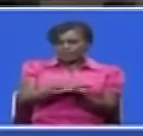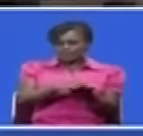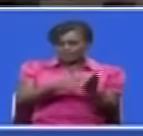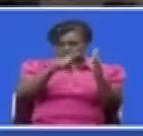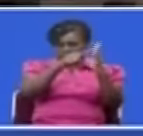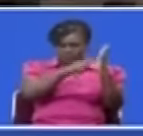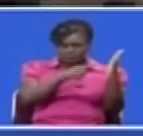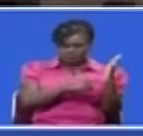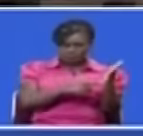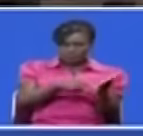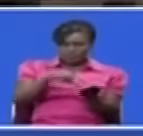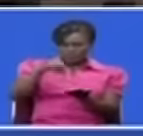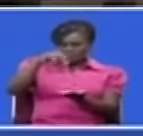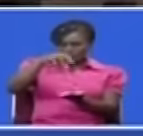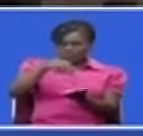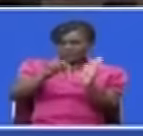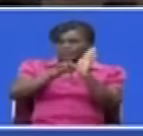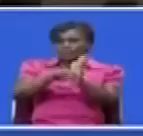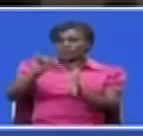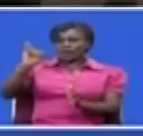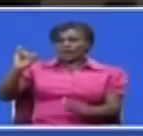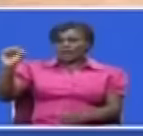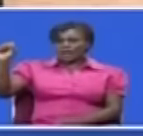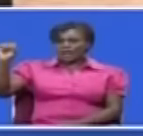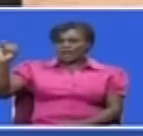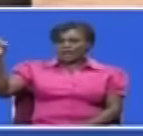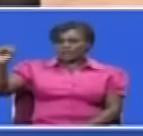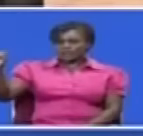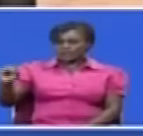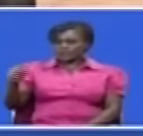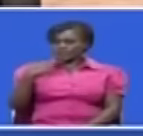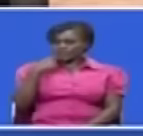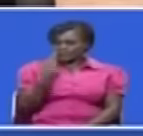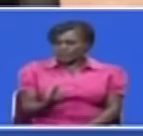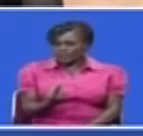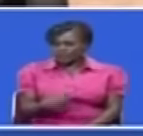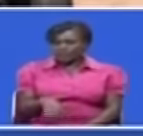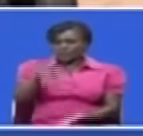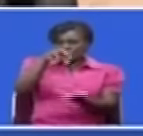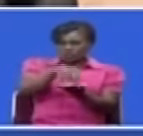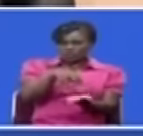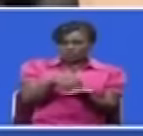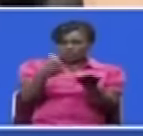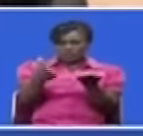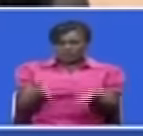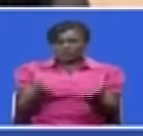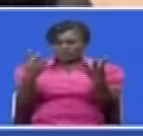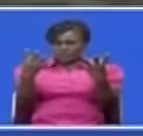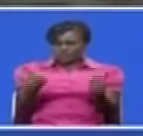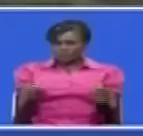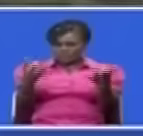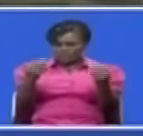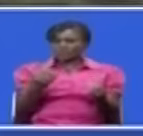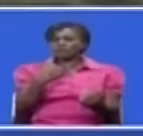factors. In the case of ISIS, ISIL, Daesh, whatever you want to call them, the incidents is now, it's very easy for them to